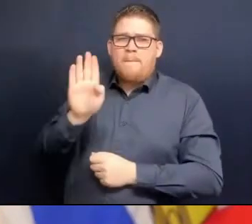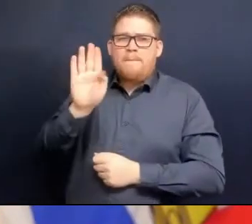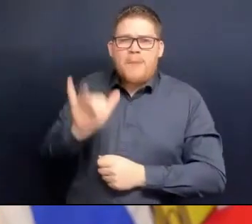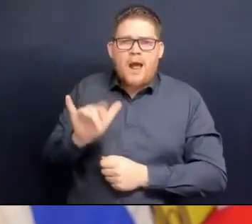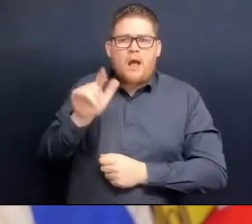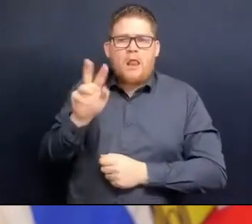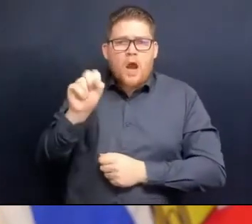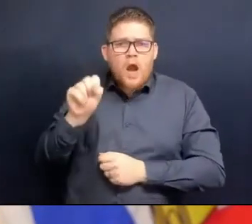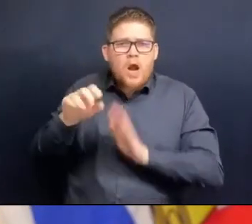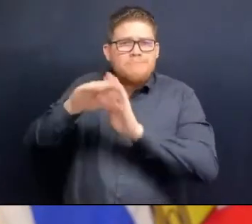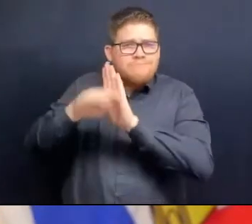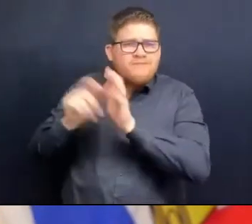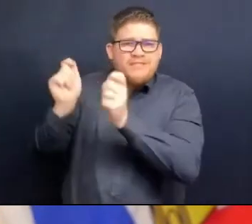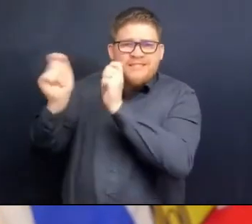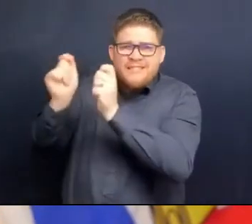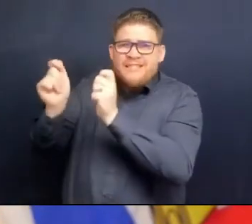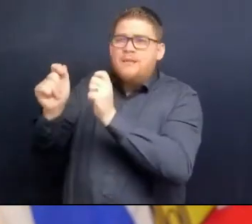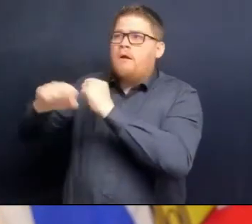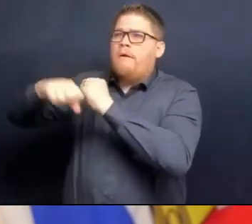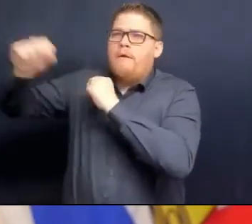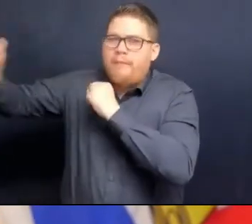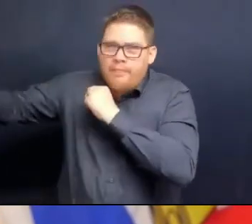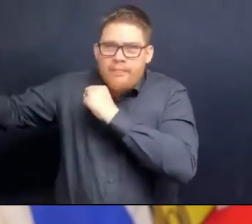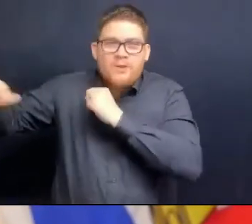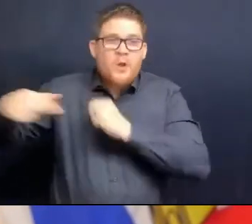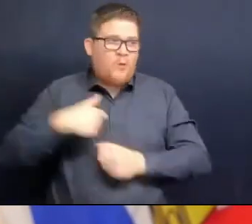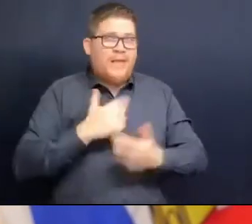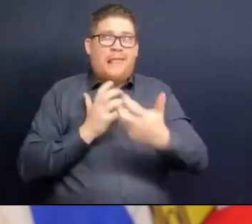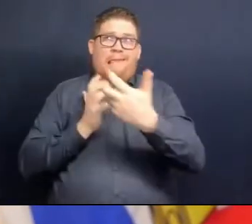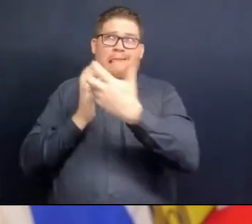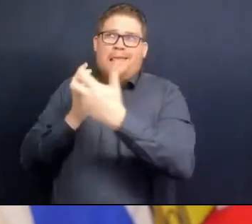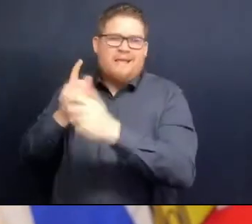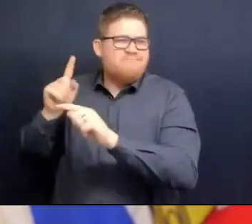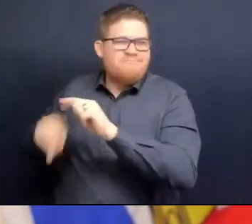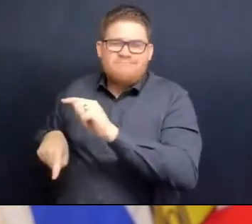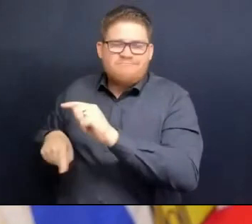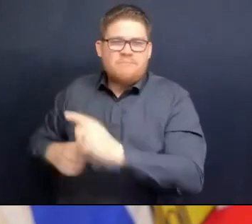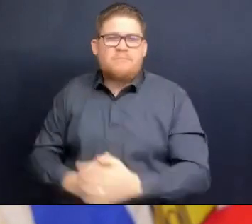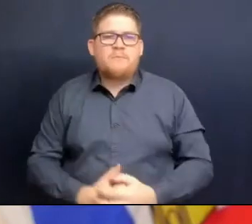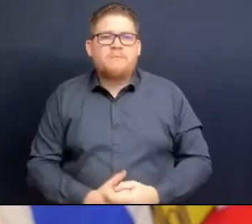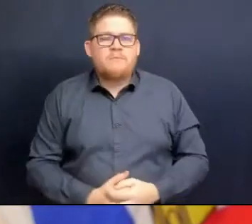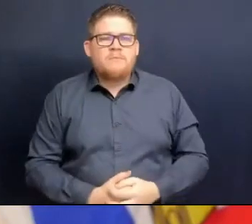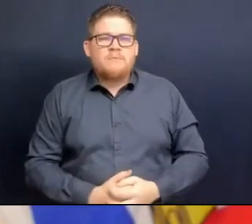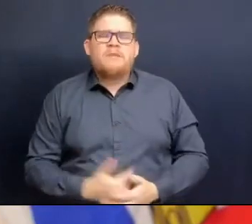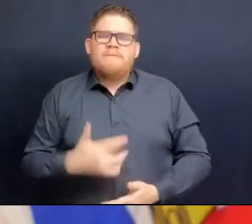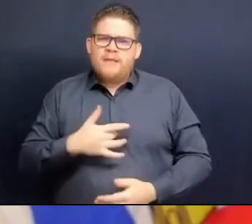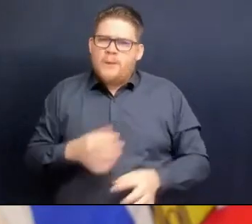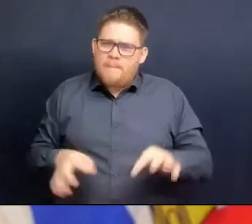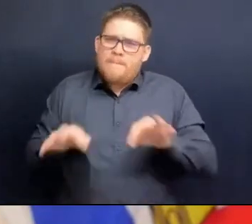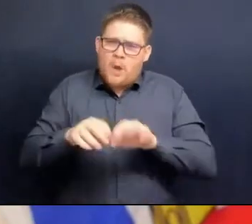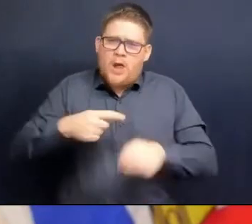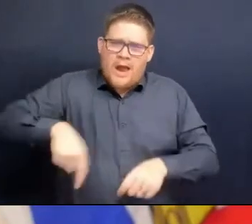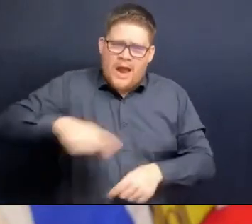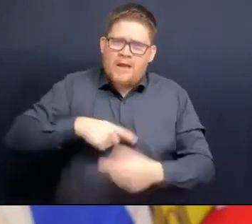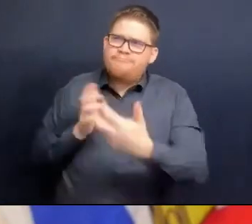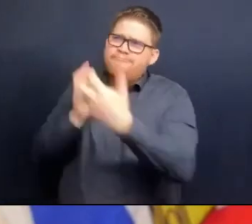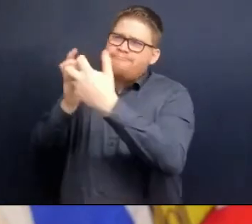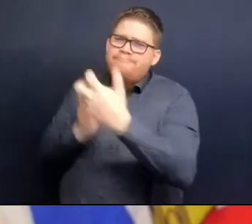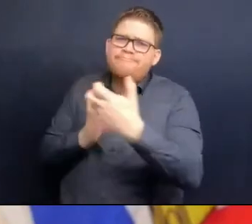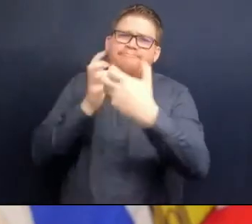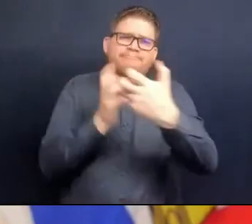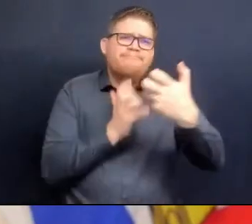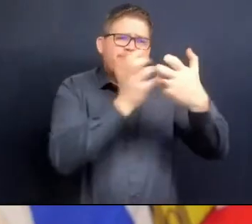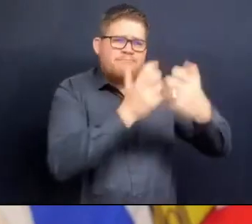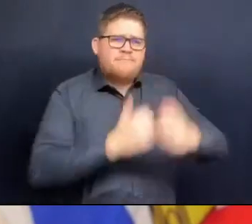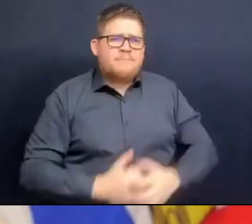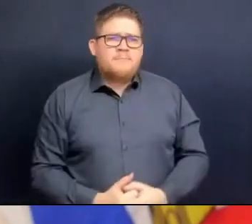in the future. And I really do believe it is a strong basis for something that we have been talking about for a long time, which is